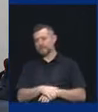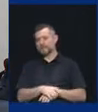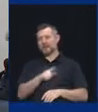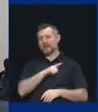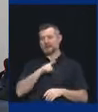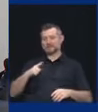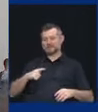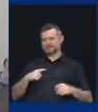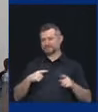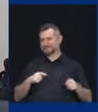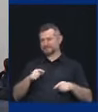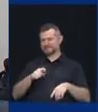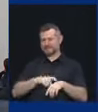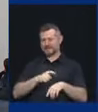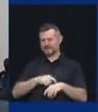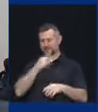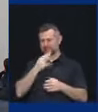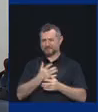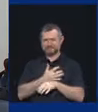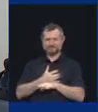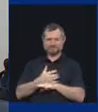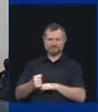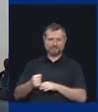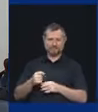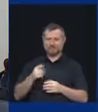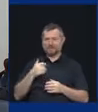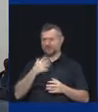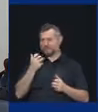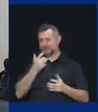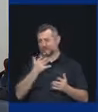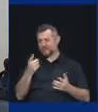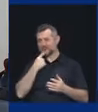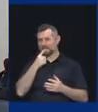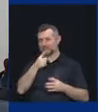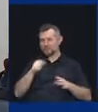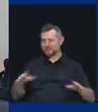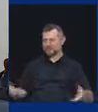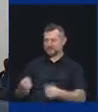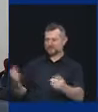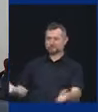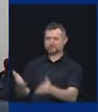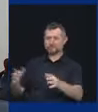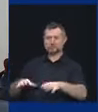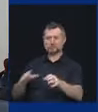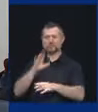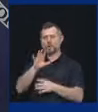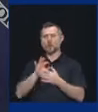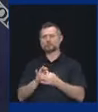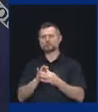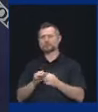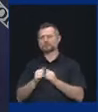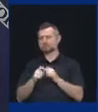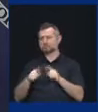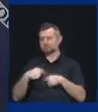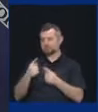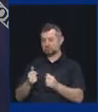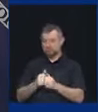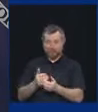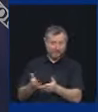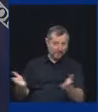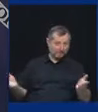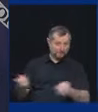wrap up this week? Is there anything you'd like to see them do? And how would you describe kind of your overall engagement this sort of second half of that session? Are you very involved